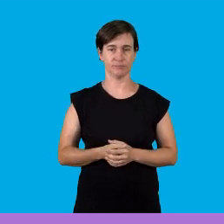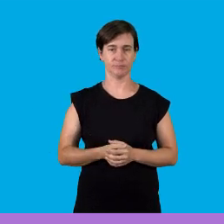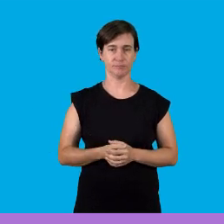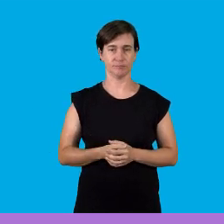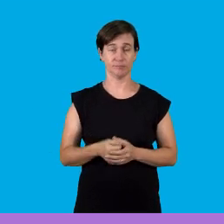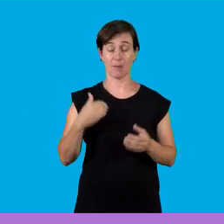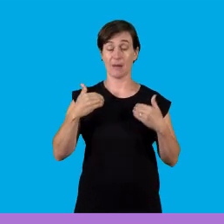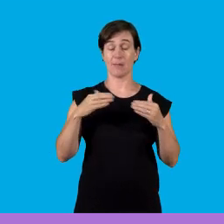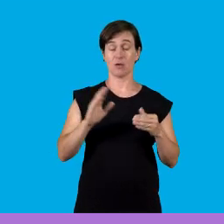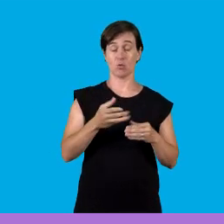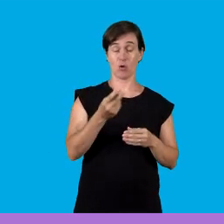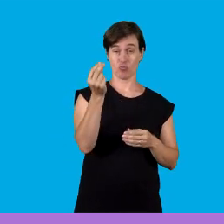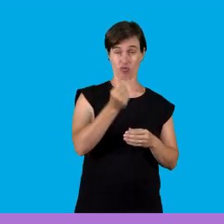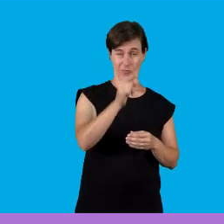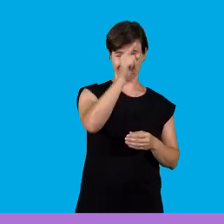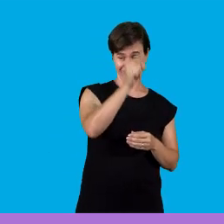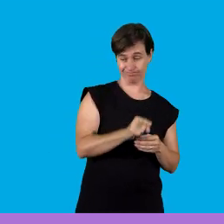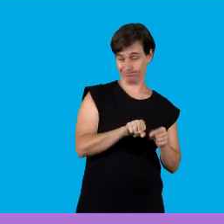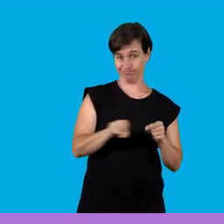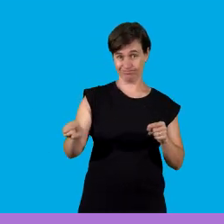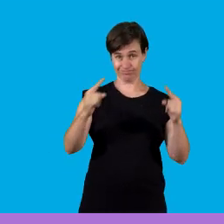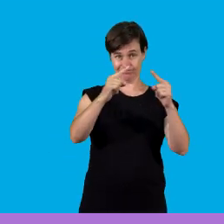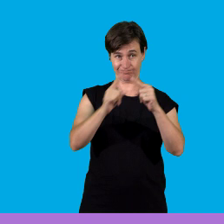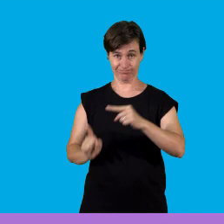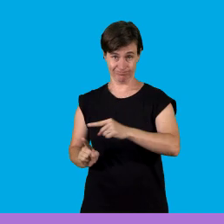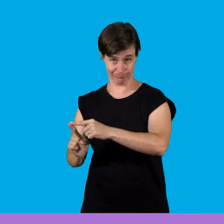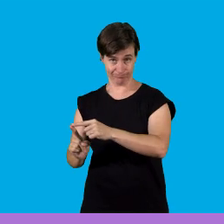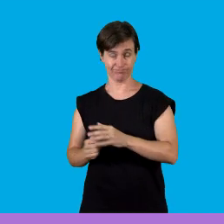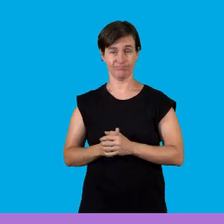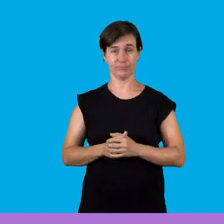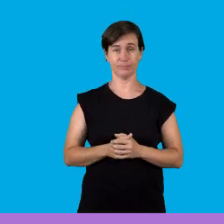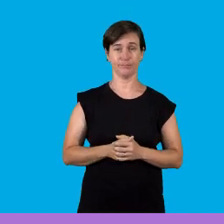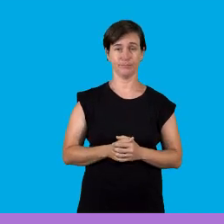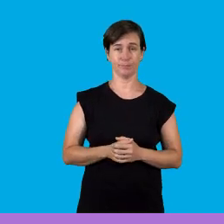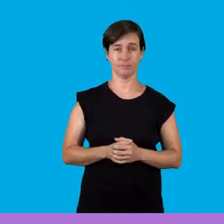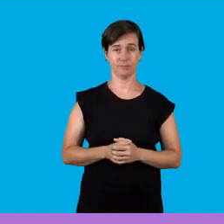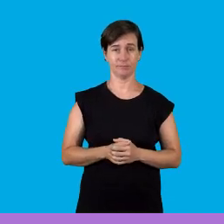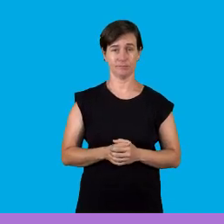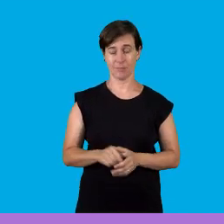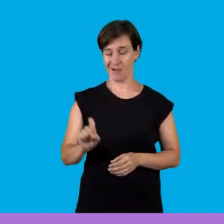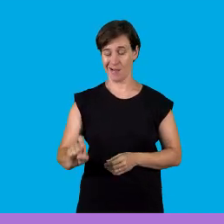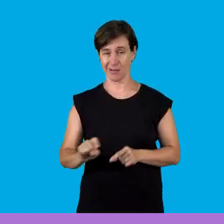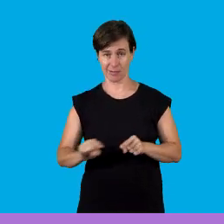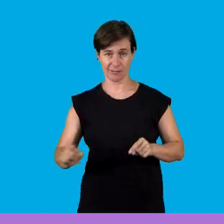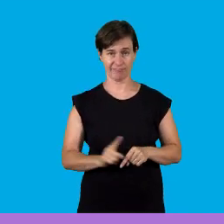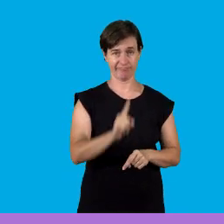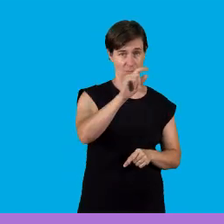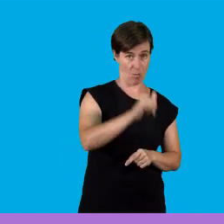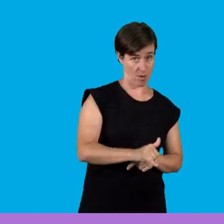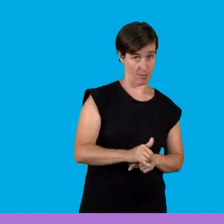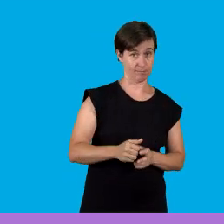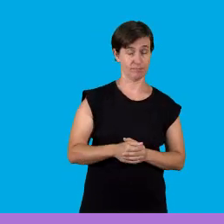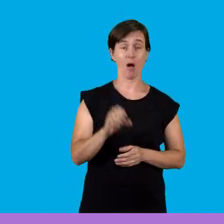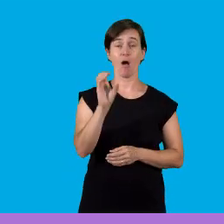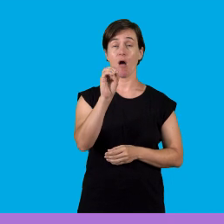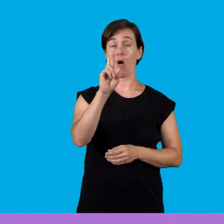by drawing my axis, right? Now this is the y-axis, that's your x-axis, right?